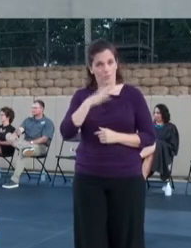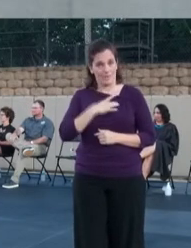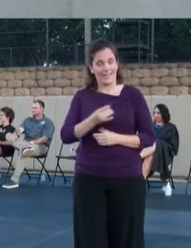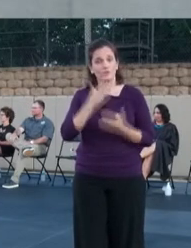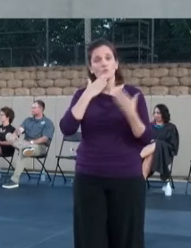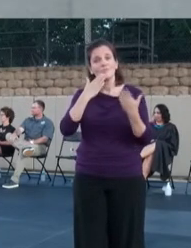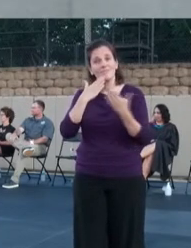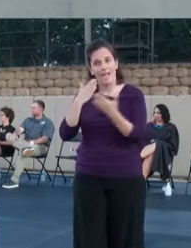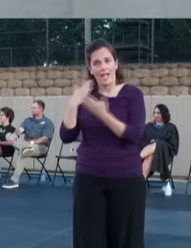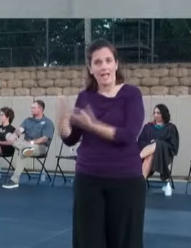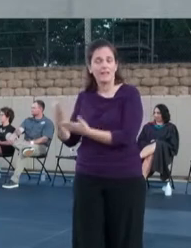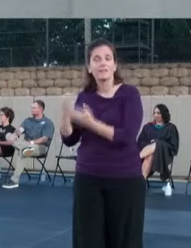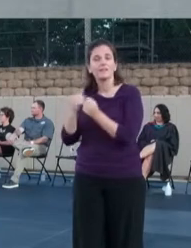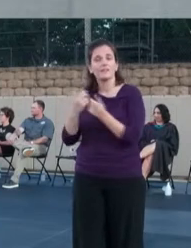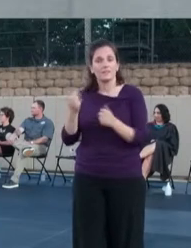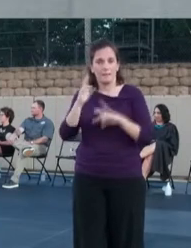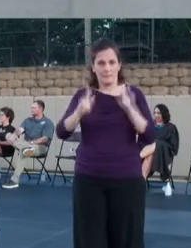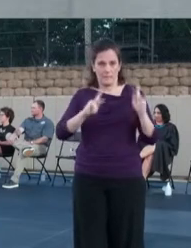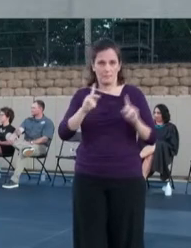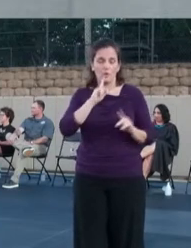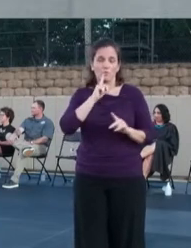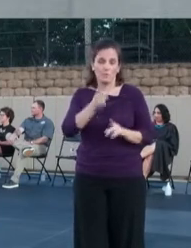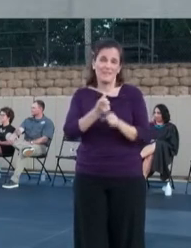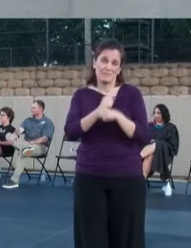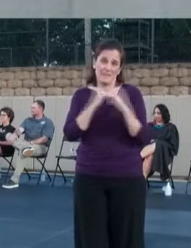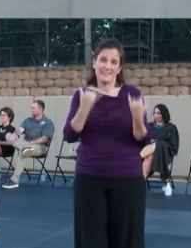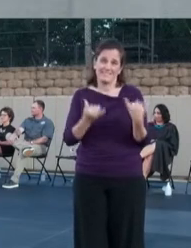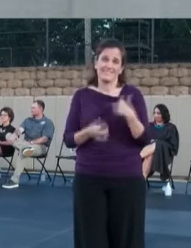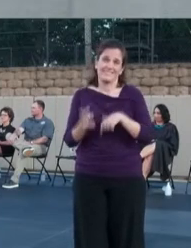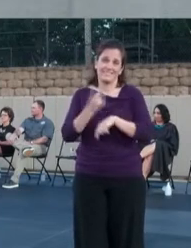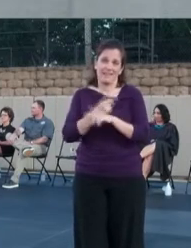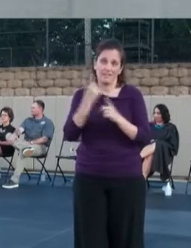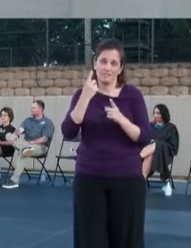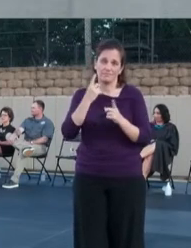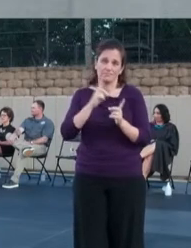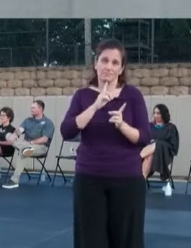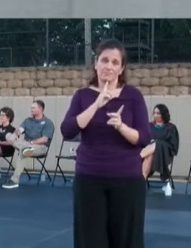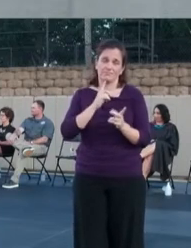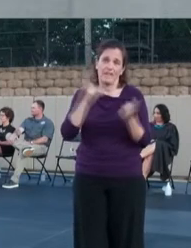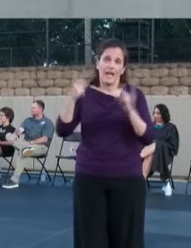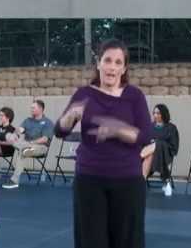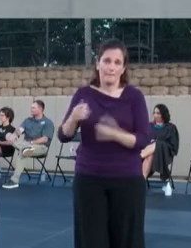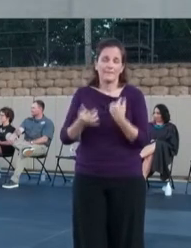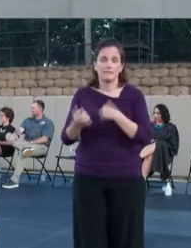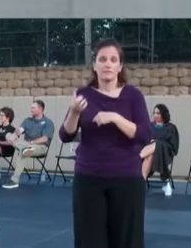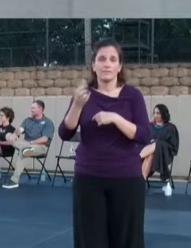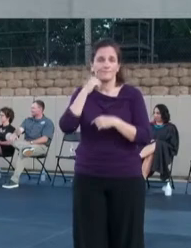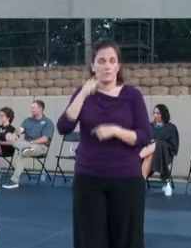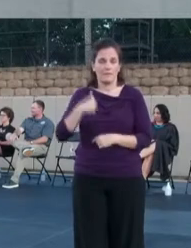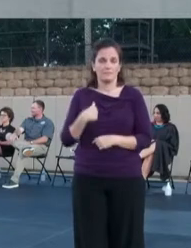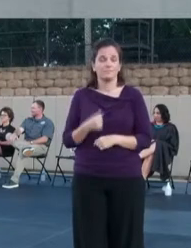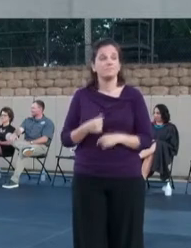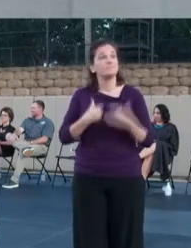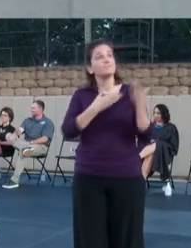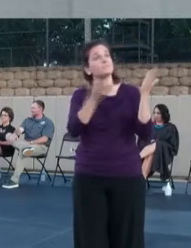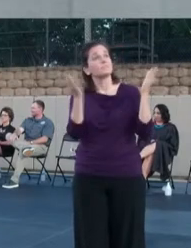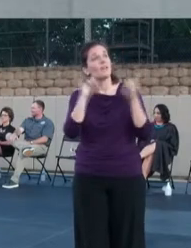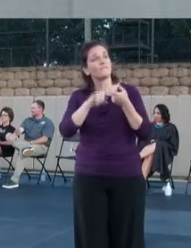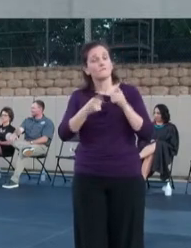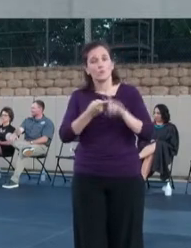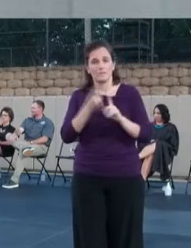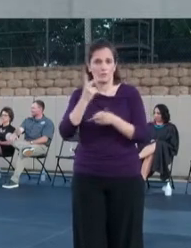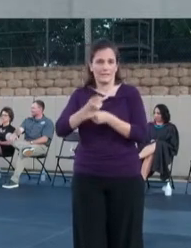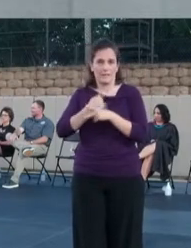moments to thank the people who truly made this day a reality for me. To my friends, who kept me sane